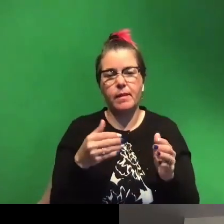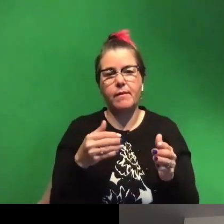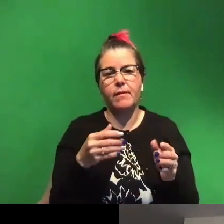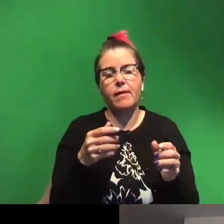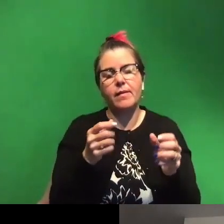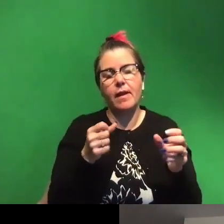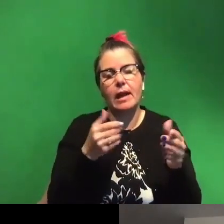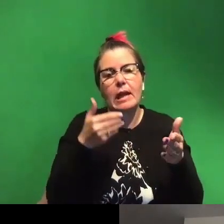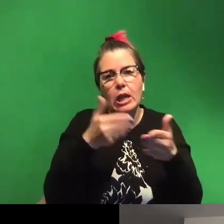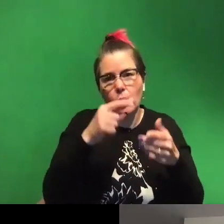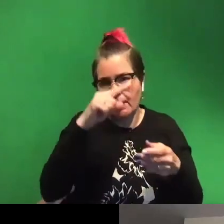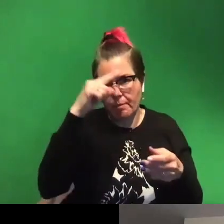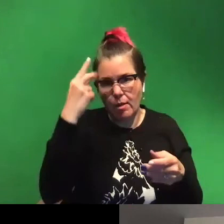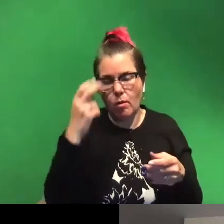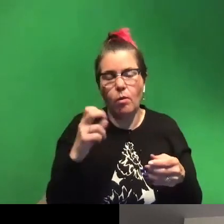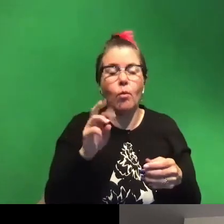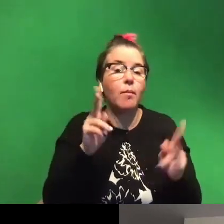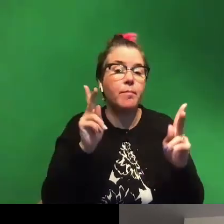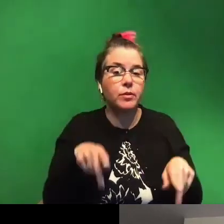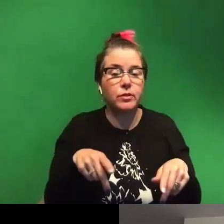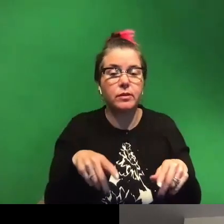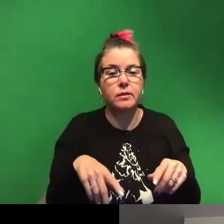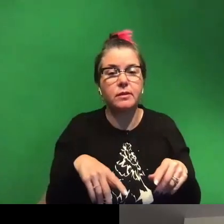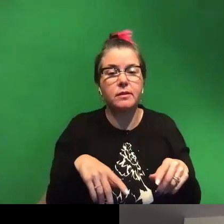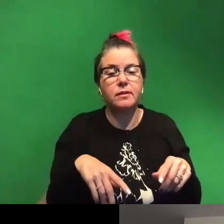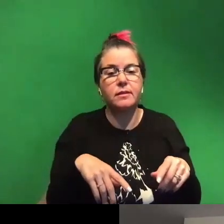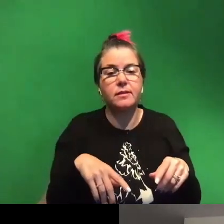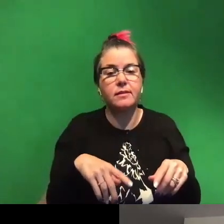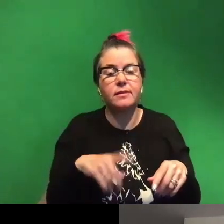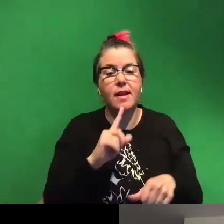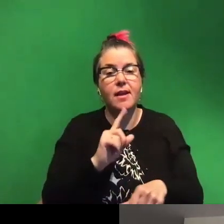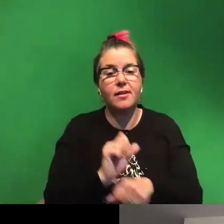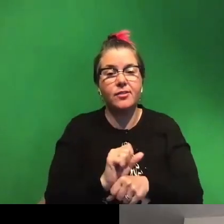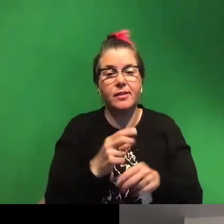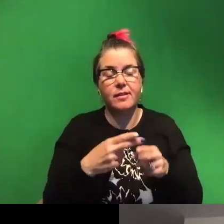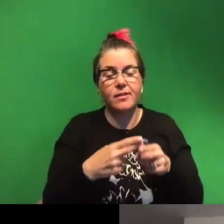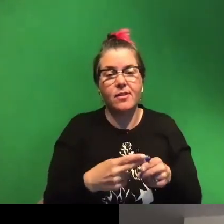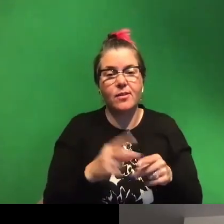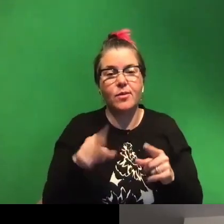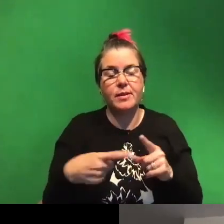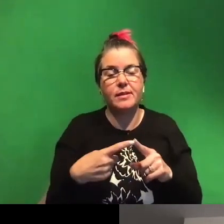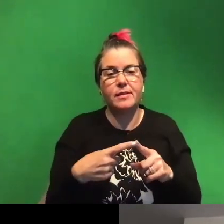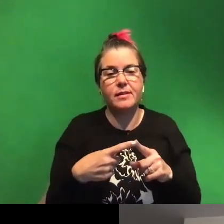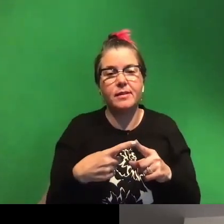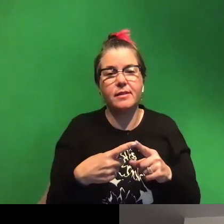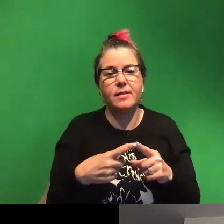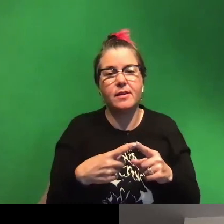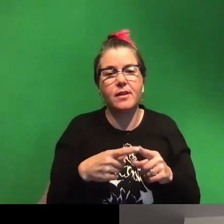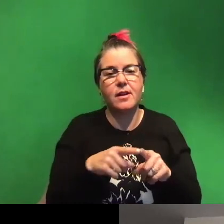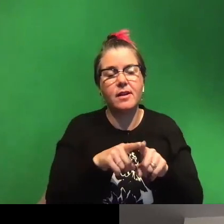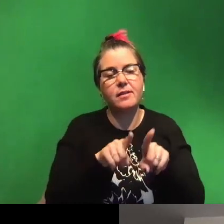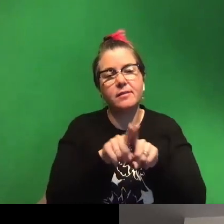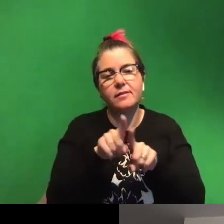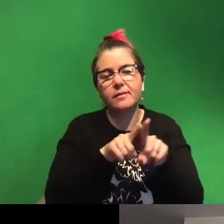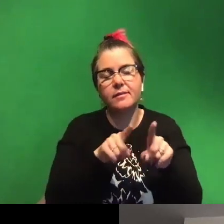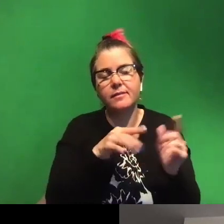hole or a person. That actually it's called when you're in astronomy 101.